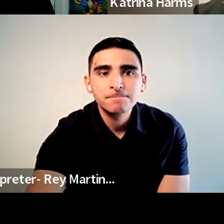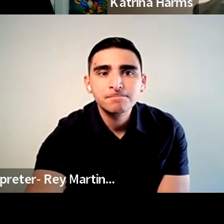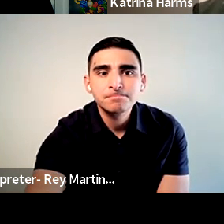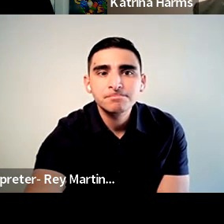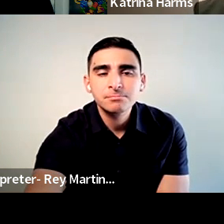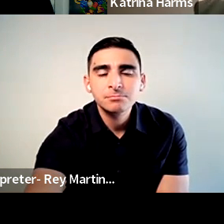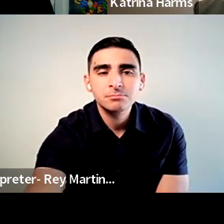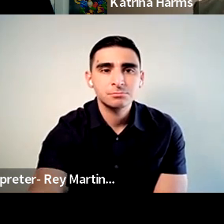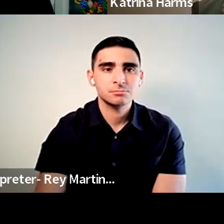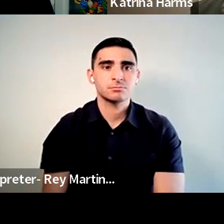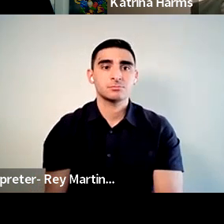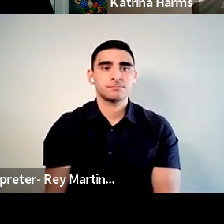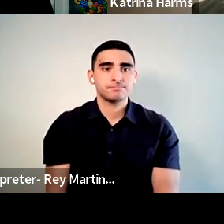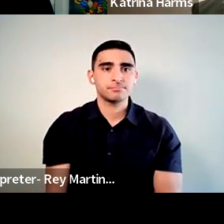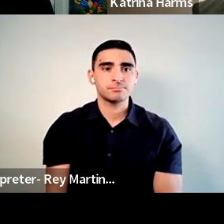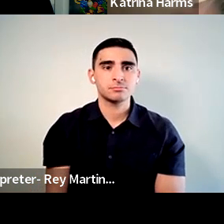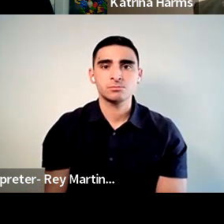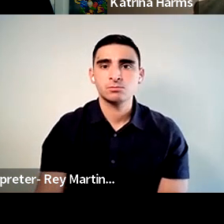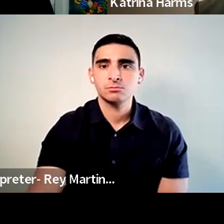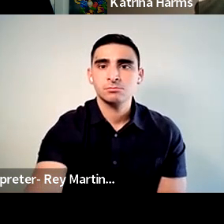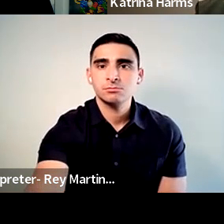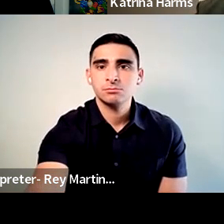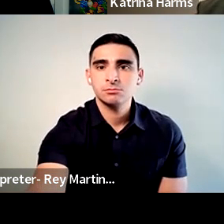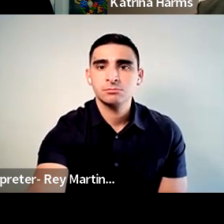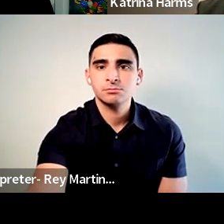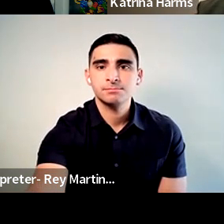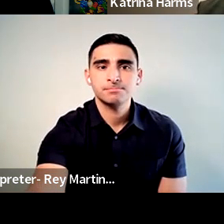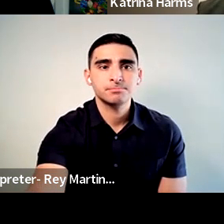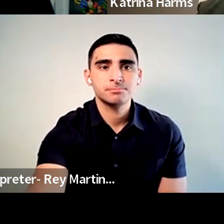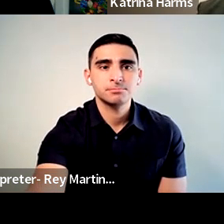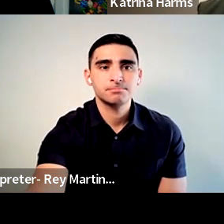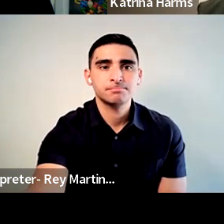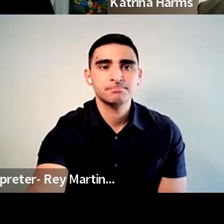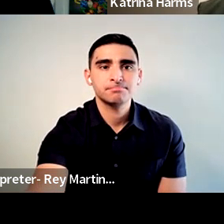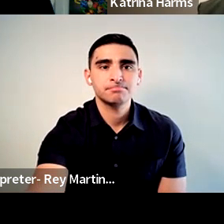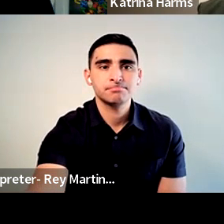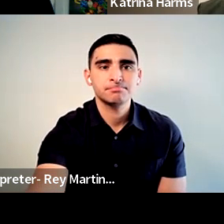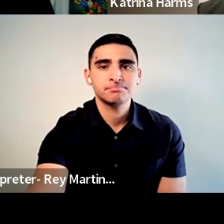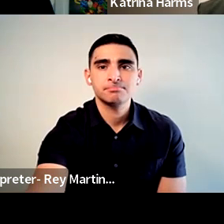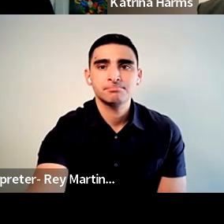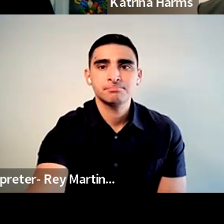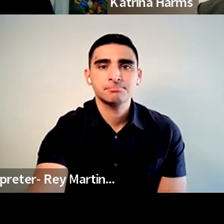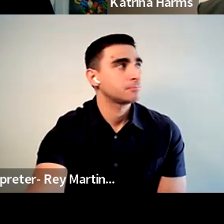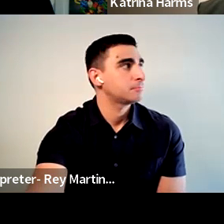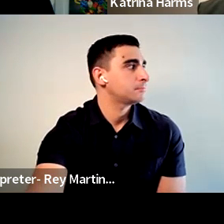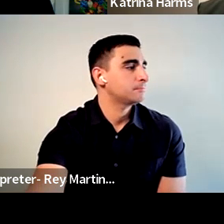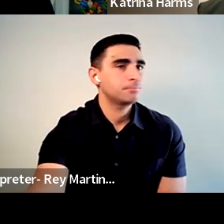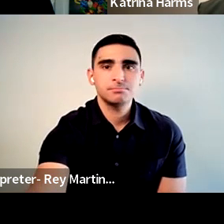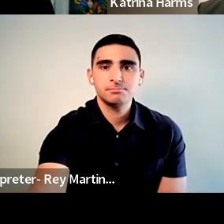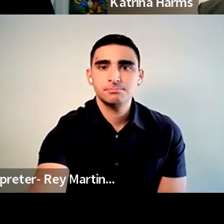Now I'm not finding Jennifer on the participant list. Oh, there she is. Got it.